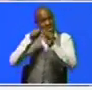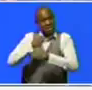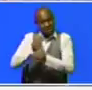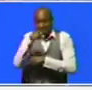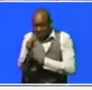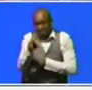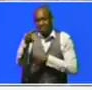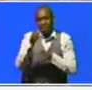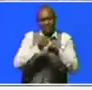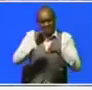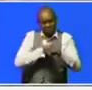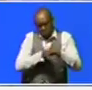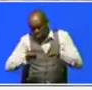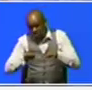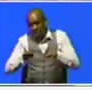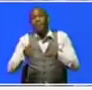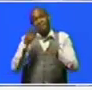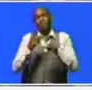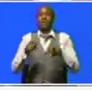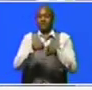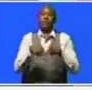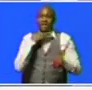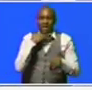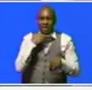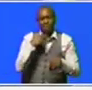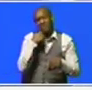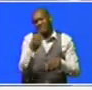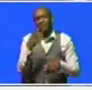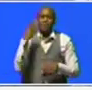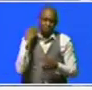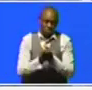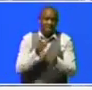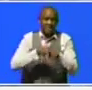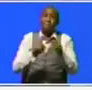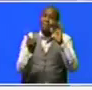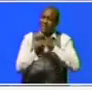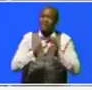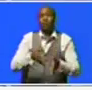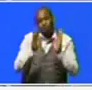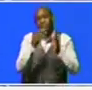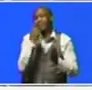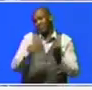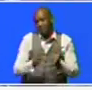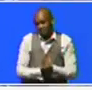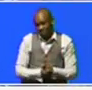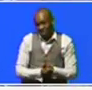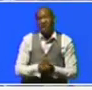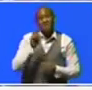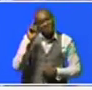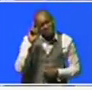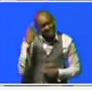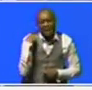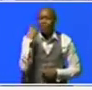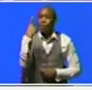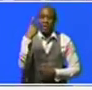ambapo ningejaribu kuiovate mimi ningeniua. Like I said before, when I was minister for roads, first and